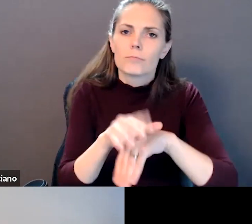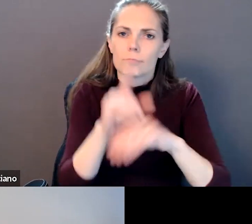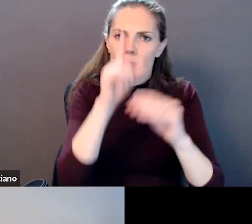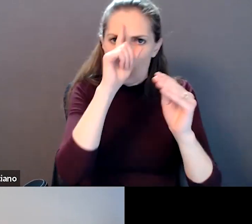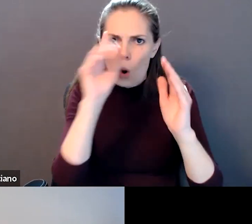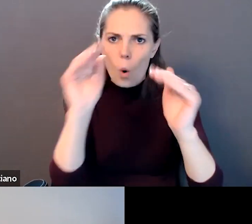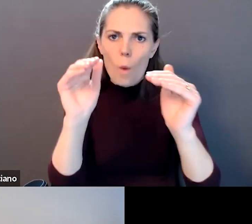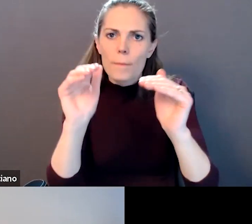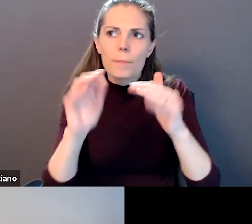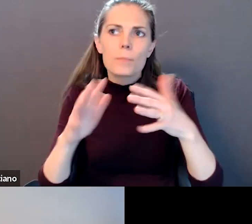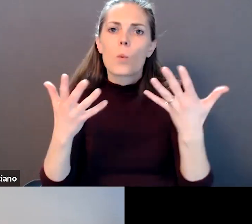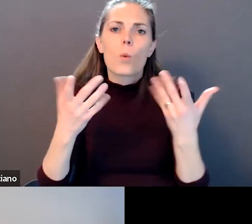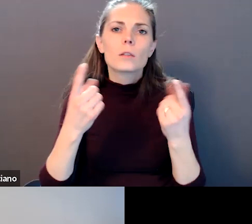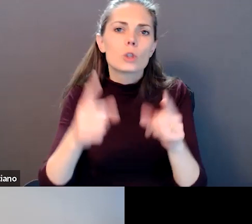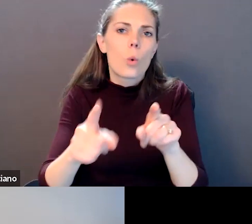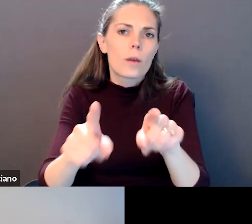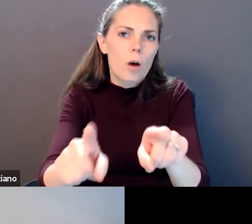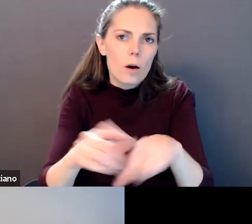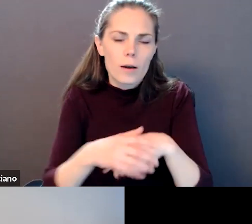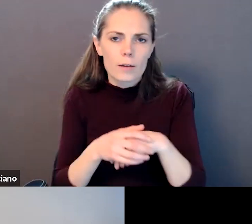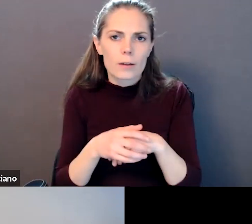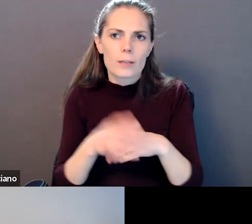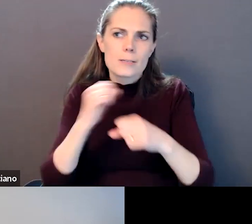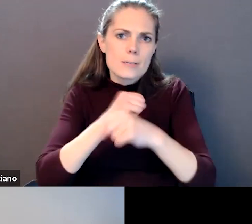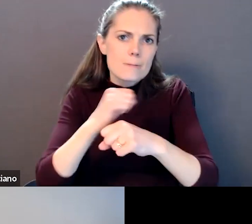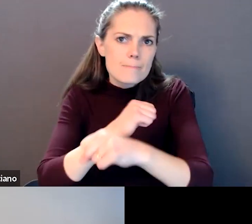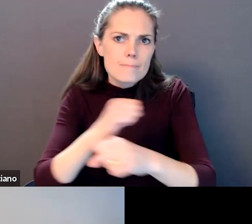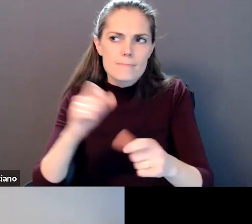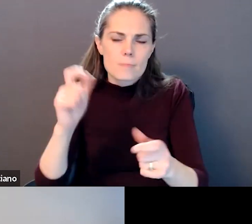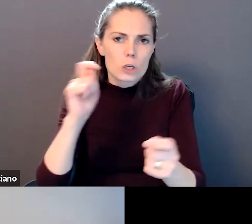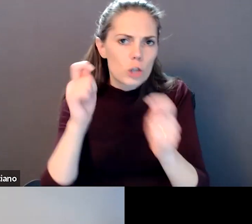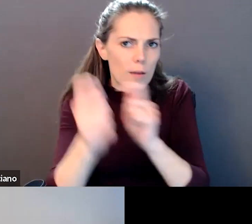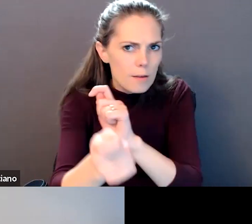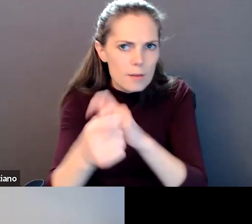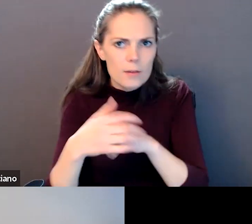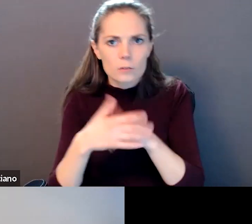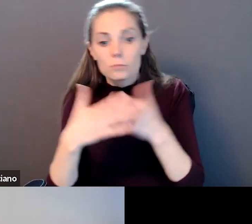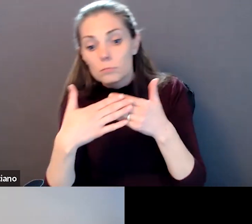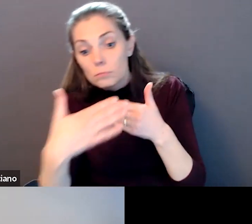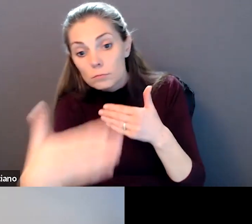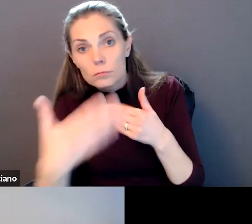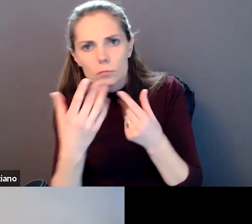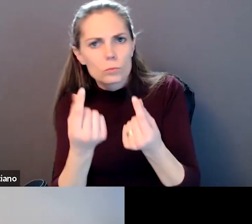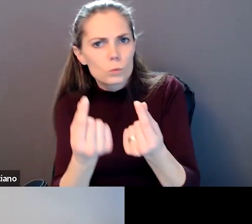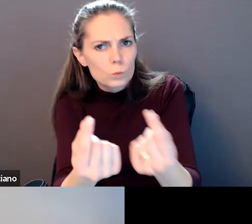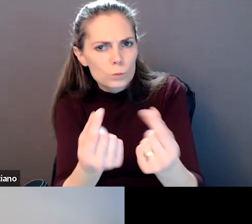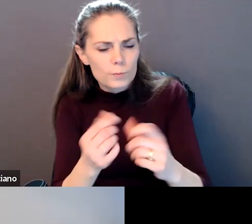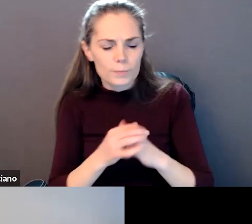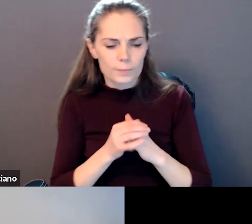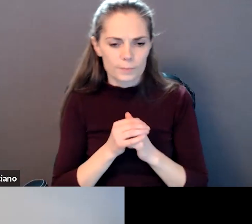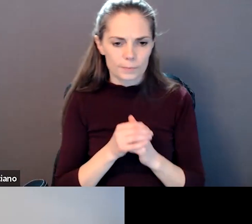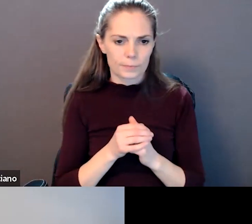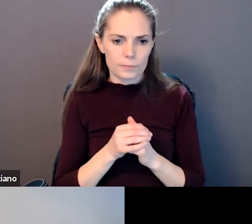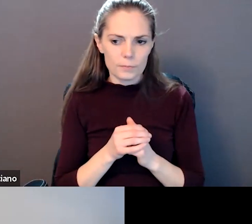going on to combat that, to change that, and what more can be done. Because we know